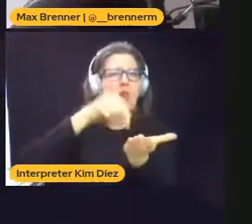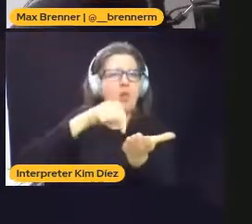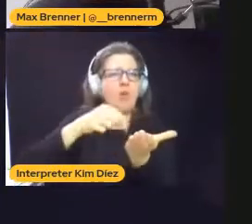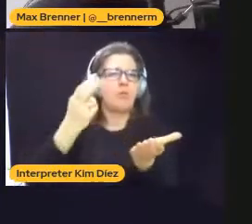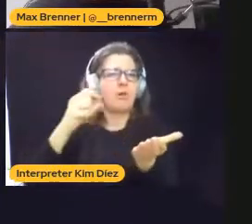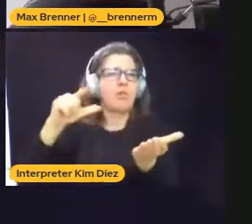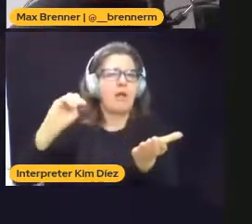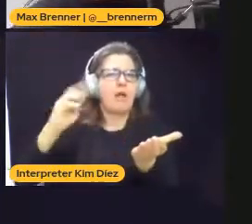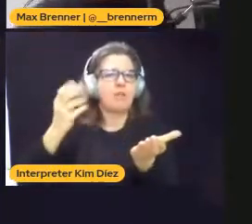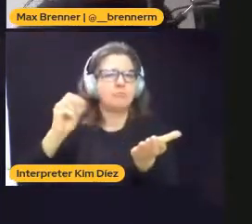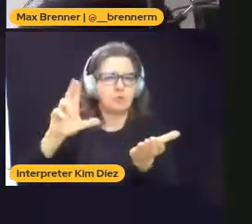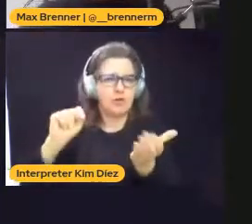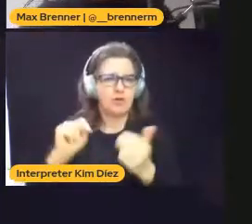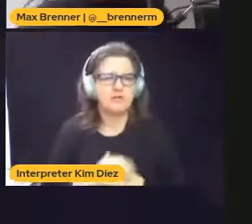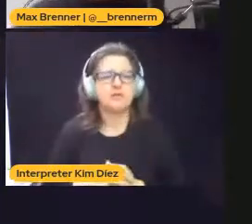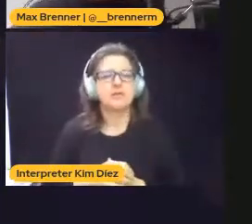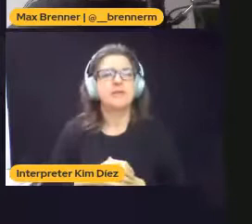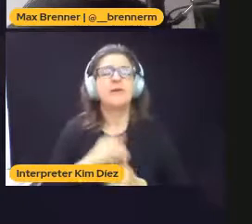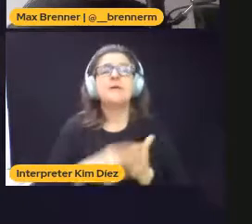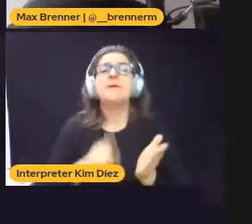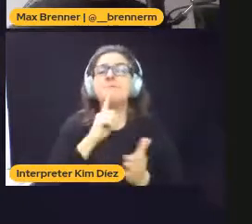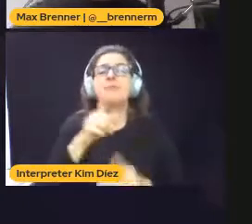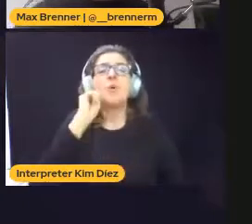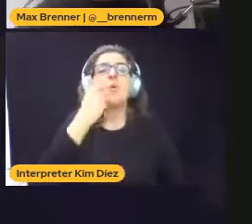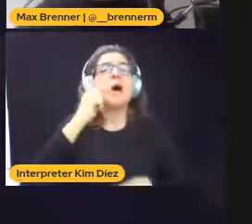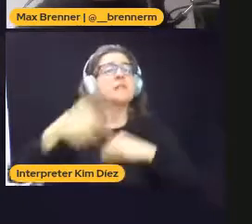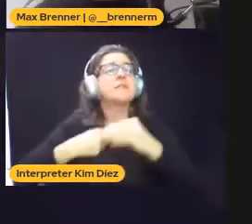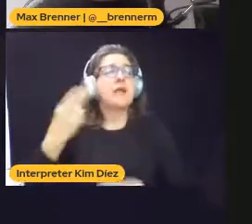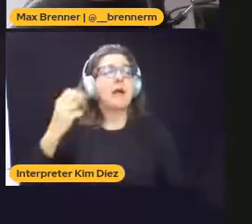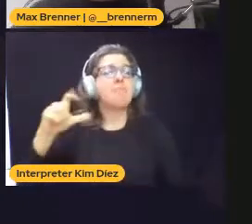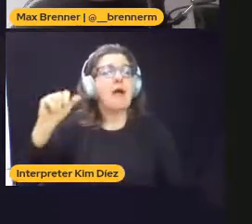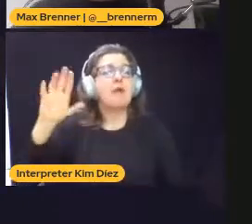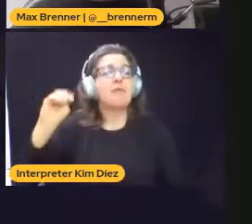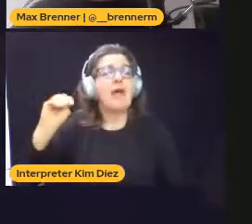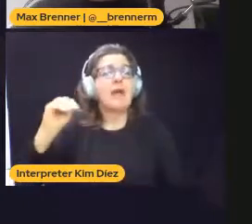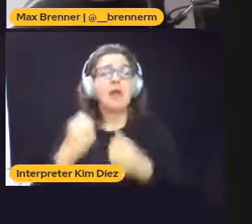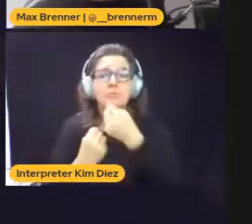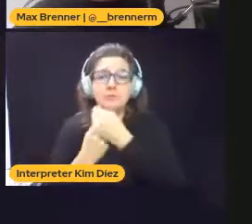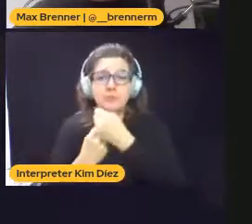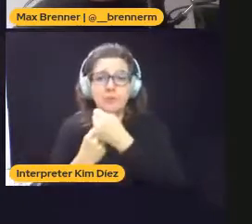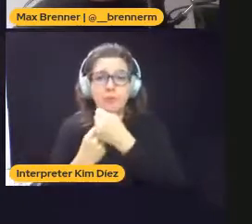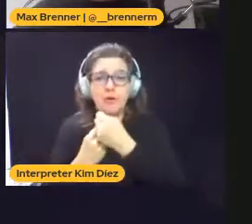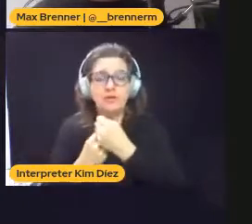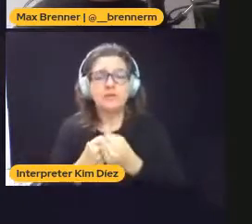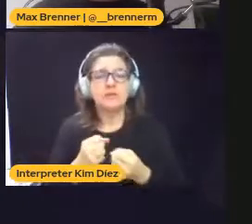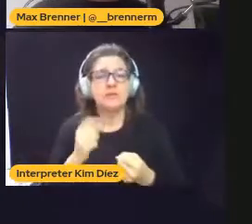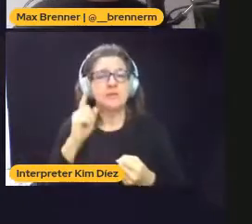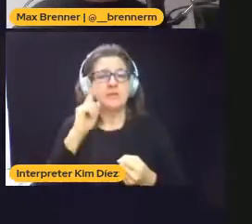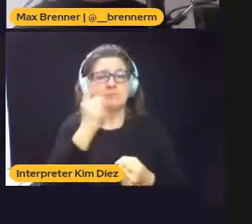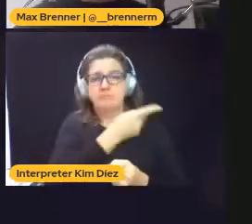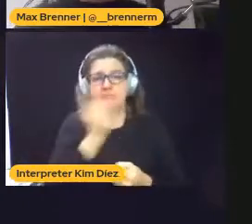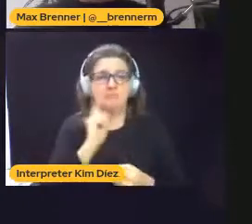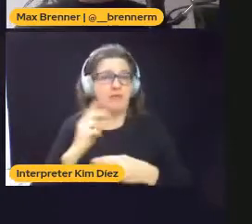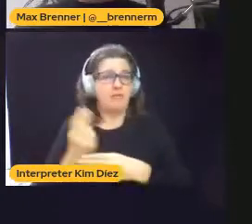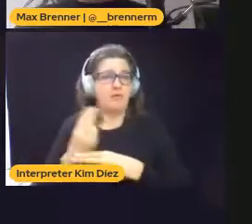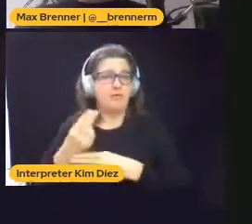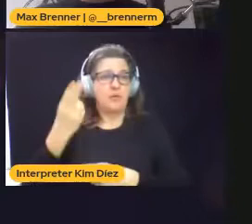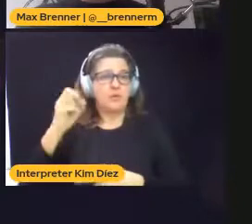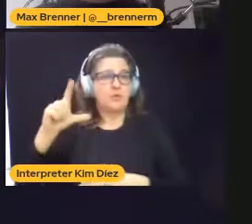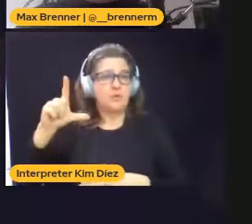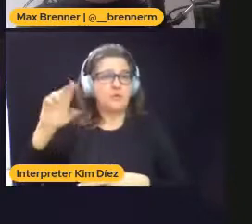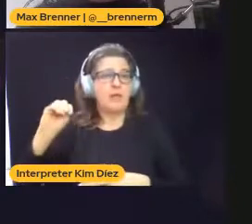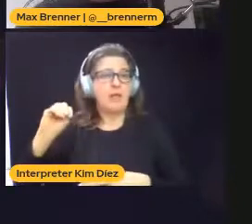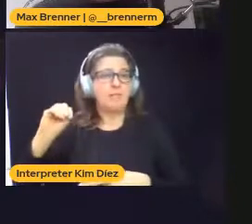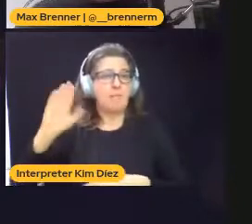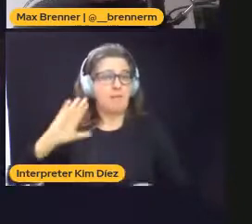And what's really cool about the Helm support, which I really like, I think if you've worked with Helm before, then you met